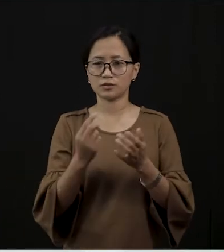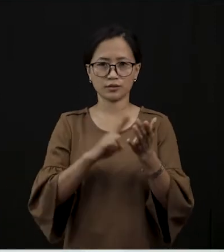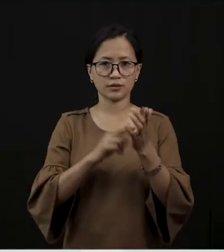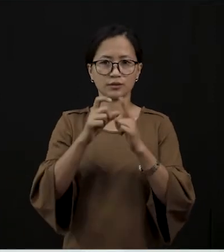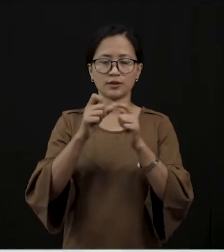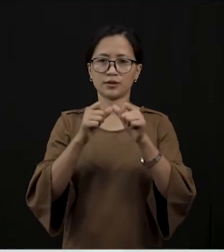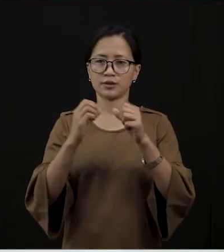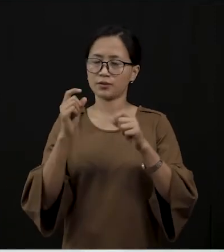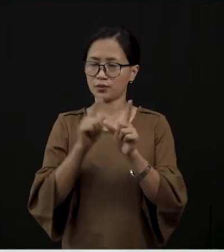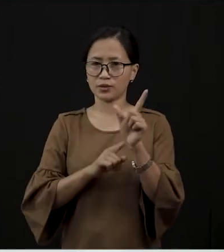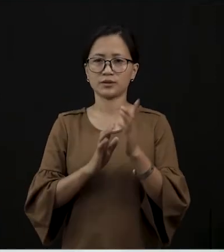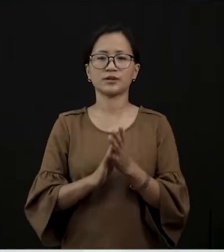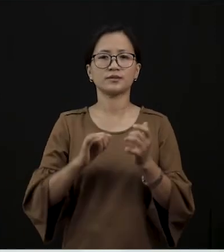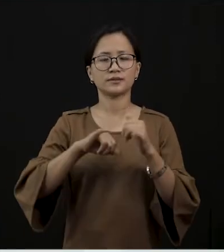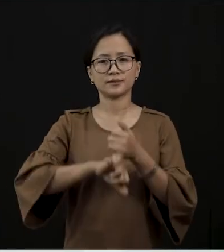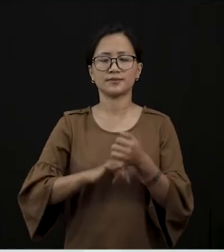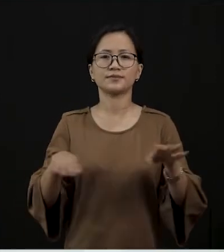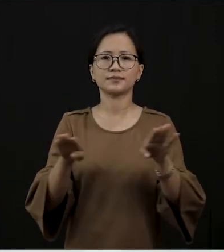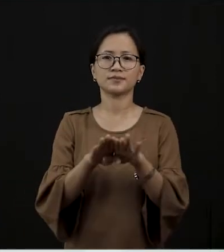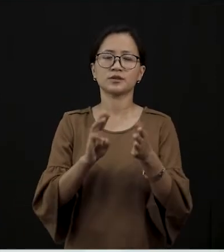S-U-N-D-A-Y, Sunday.